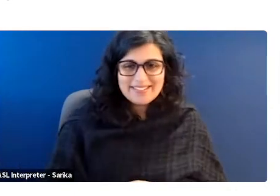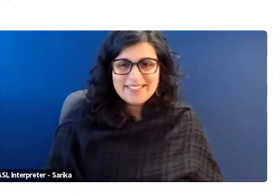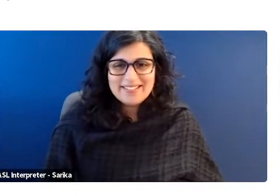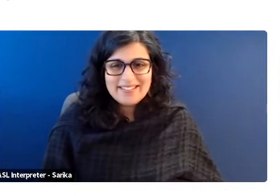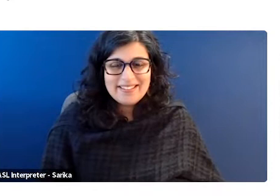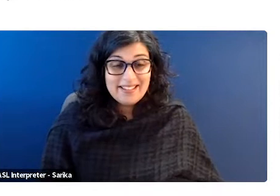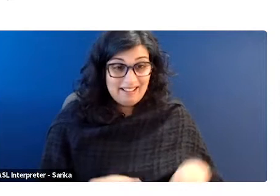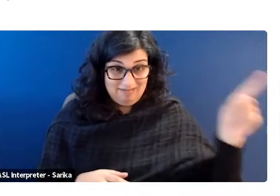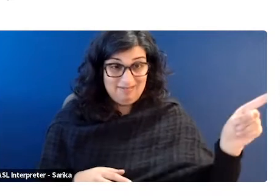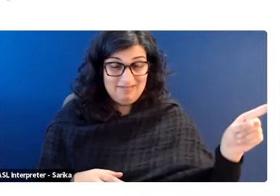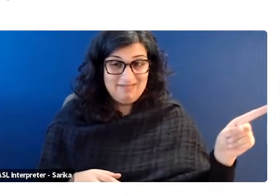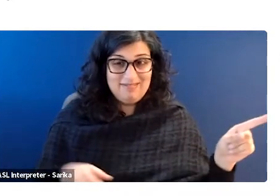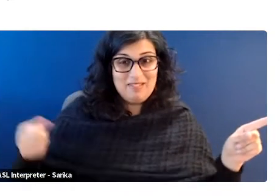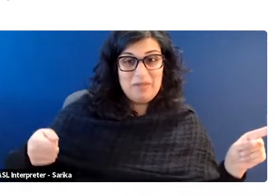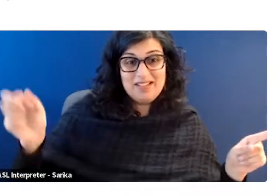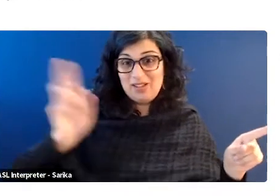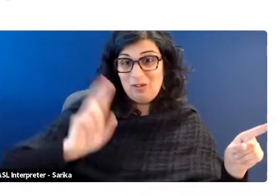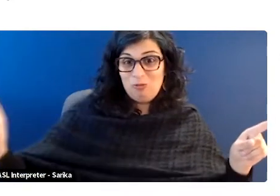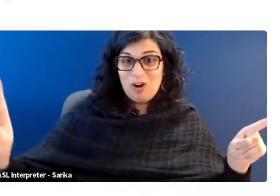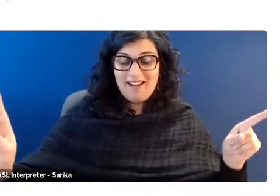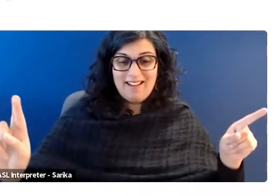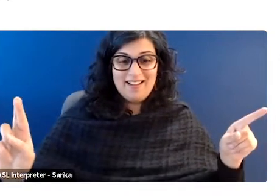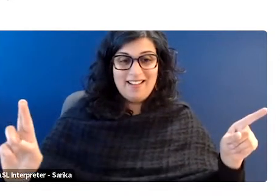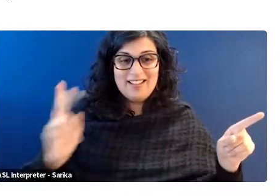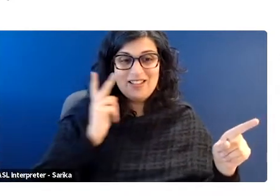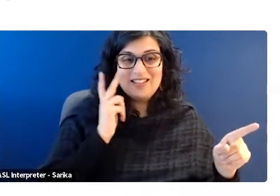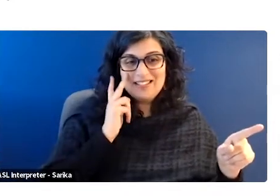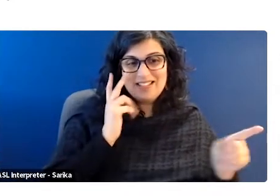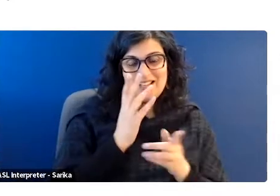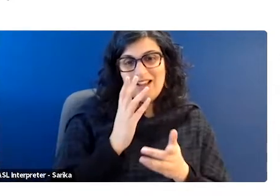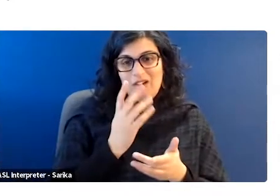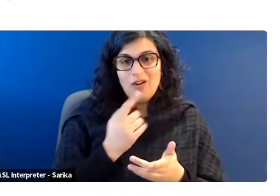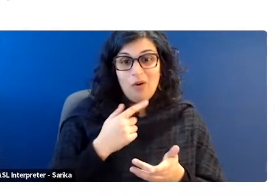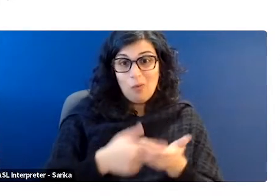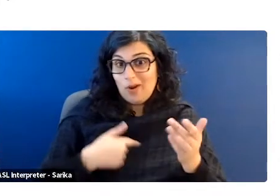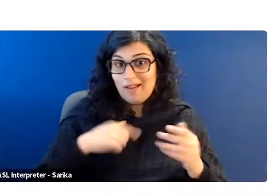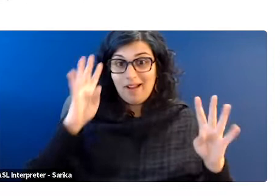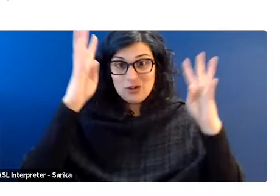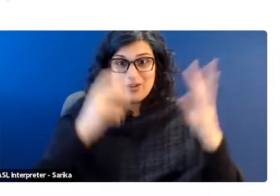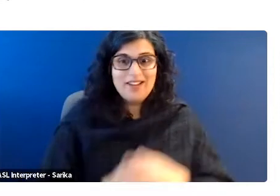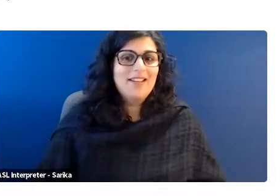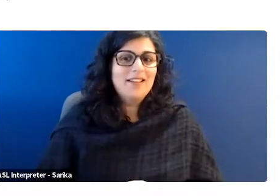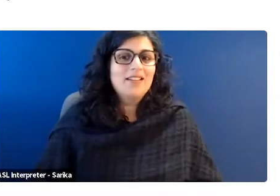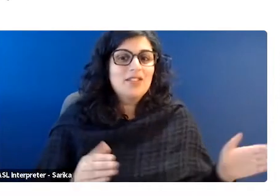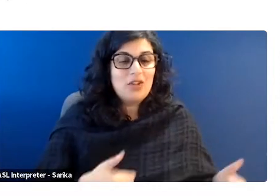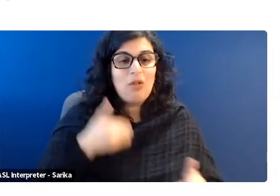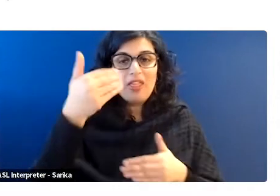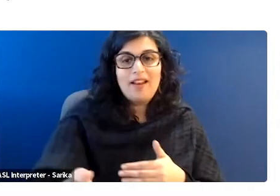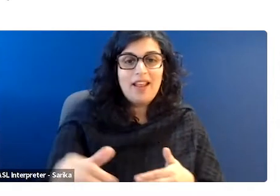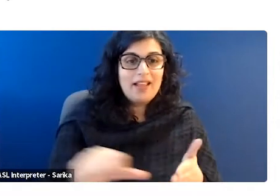And these bags on the right are some of the bags that I ended up creating. If we move on to the next